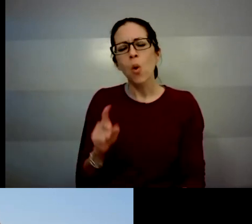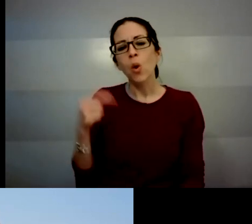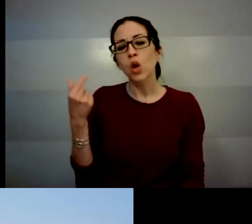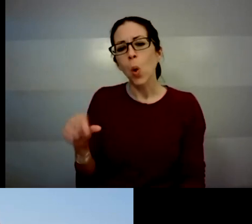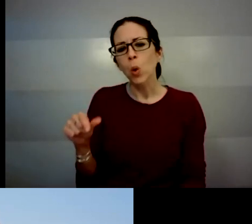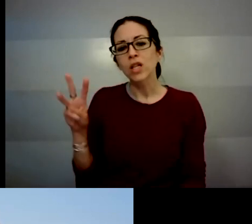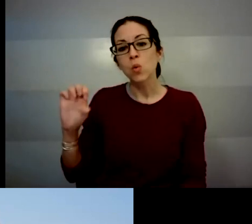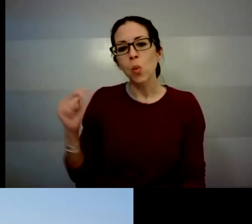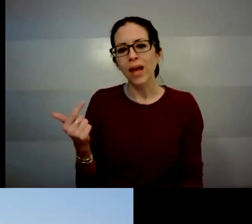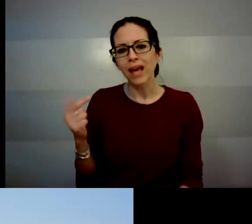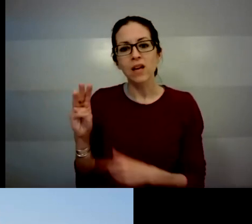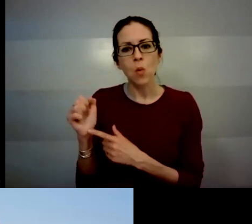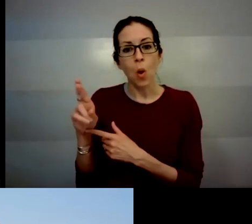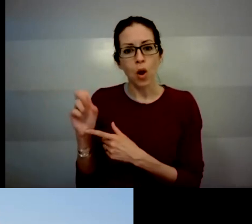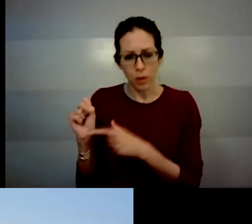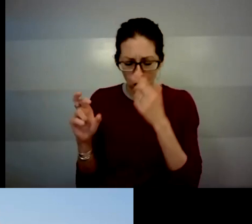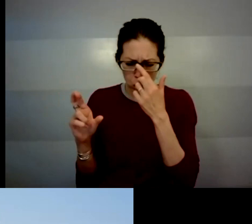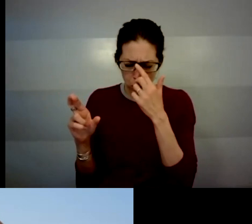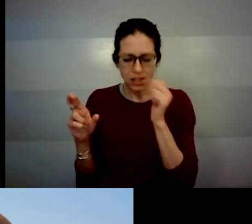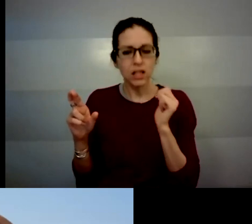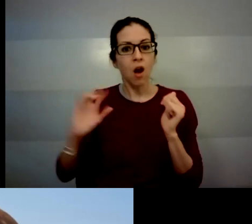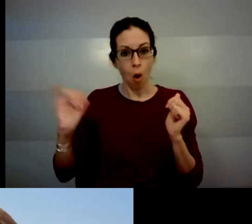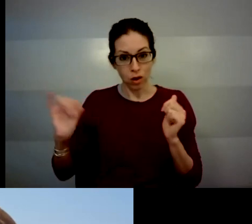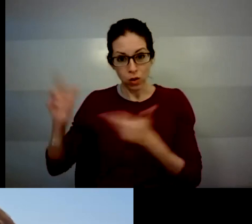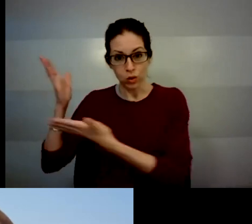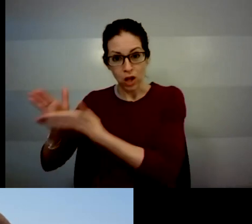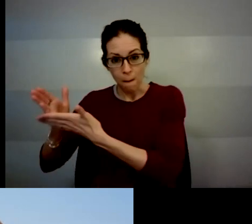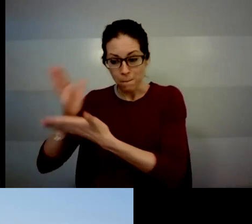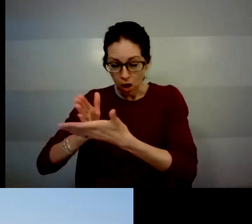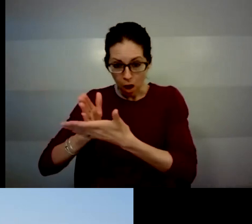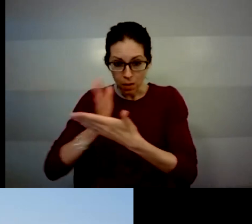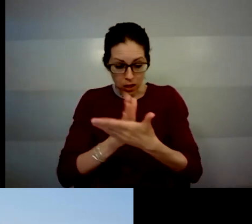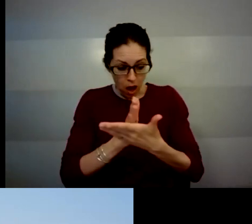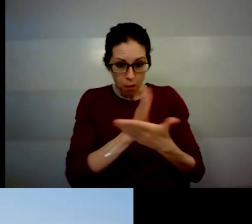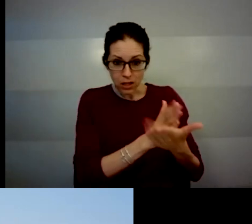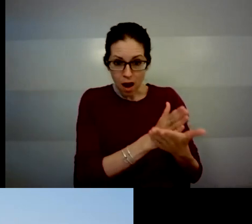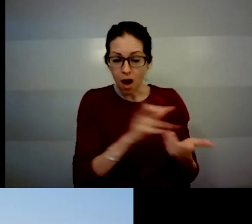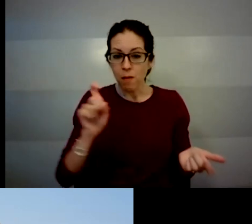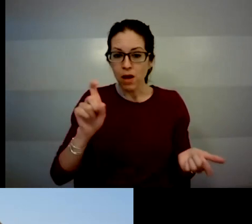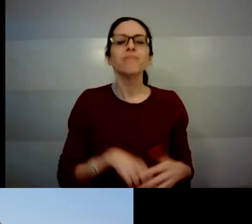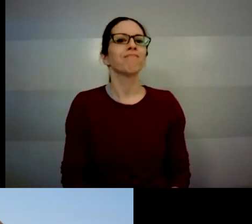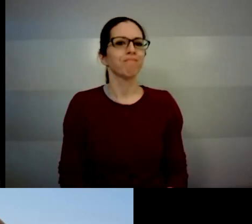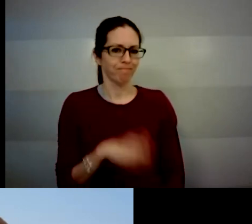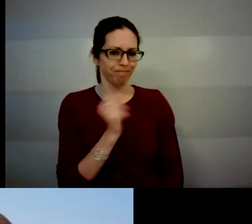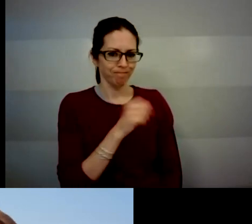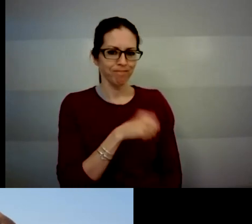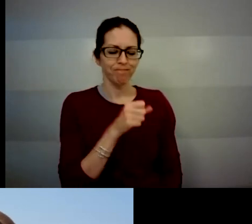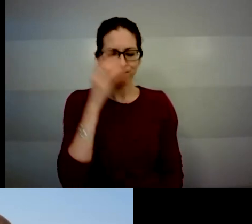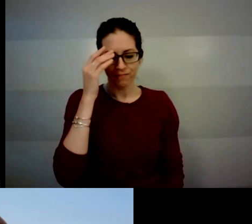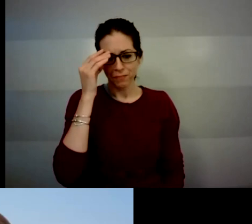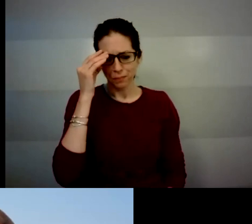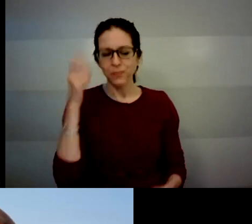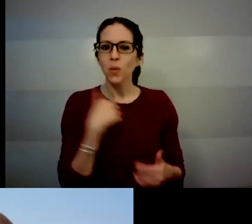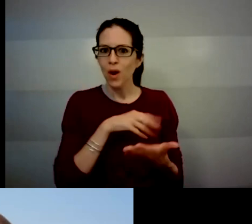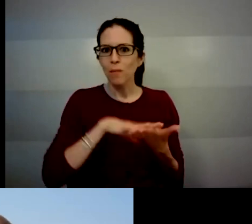birds also stop in the same areas to rest and feed on their journeys? Yeah. So we are learning a lot